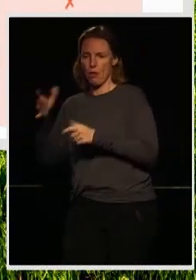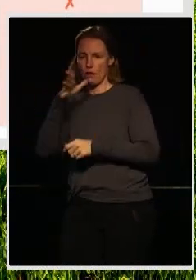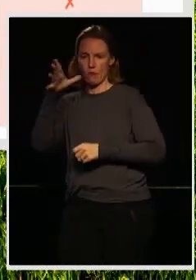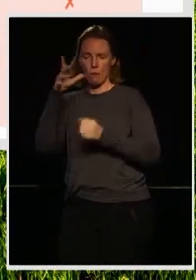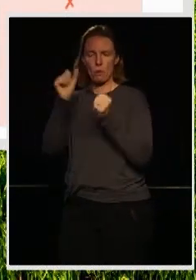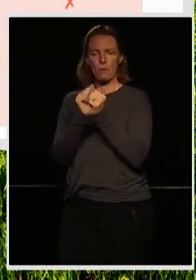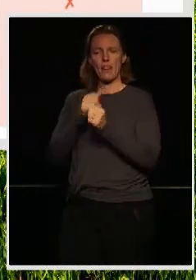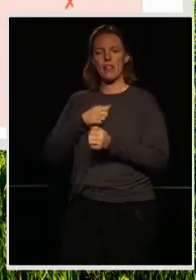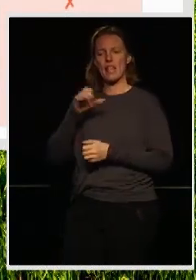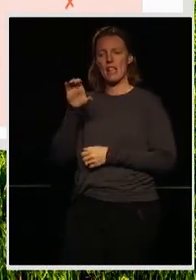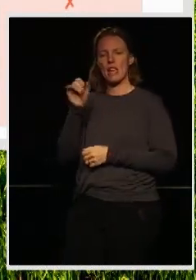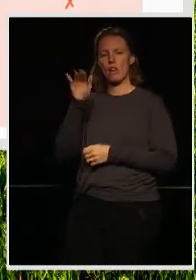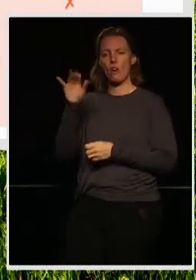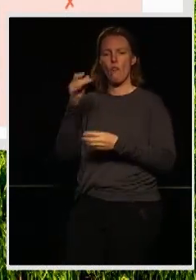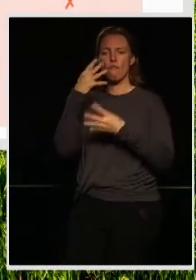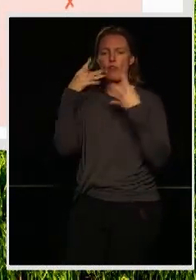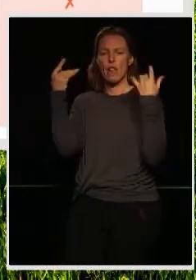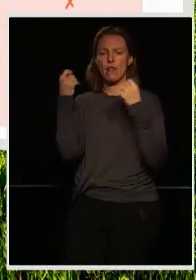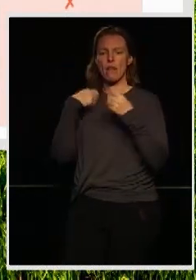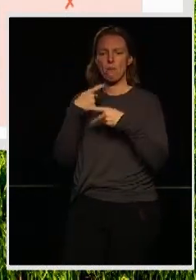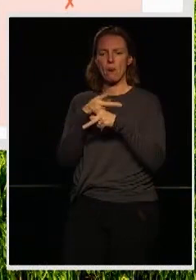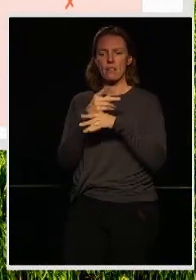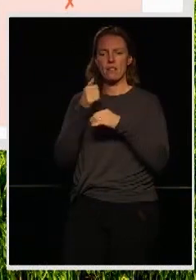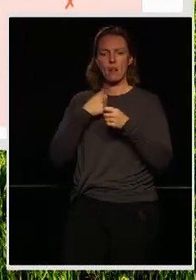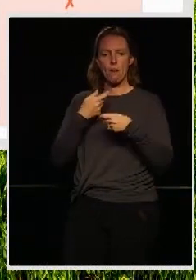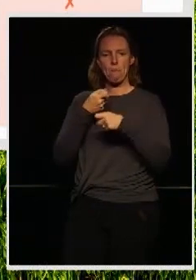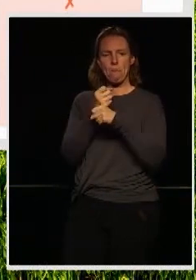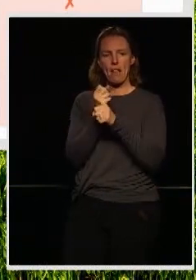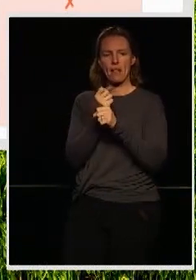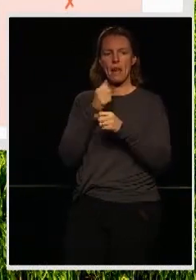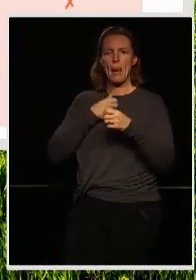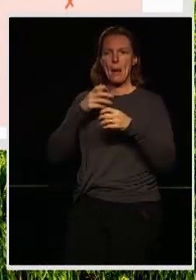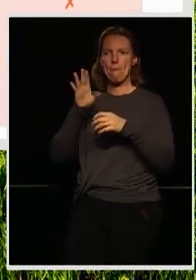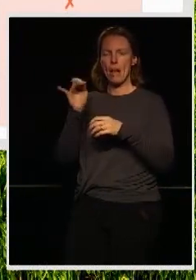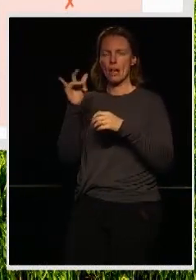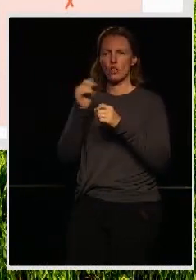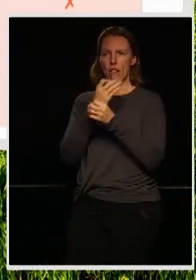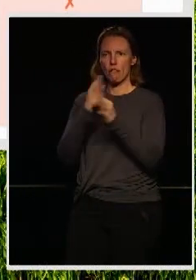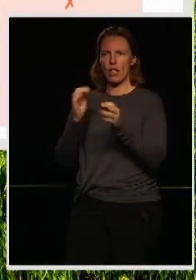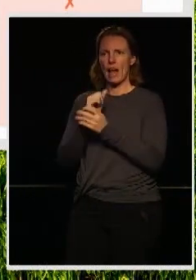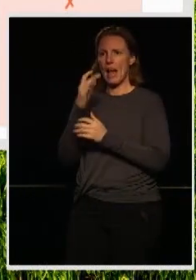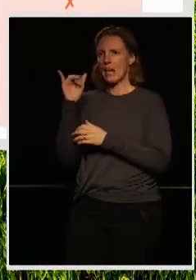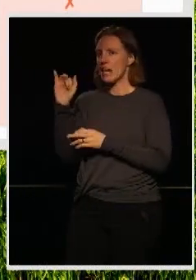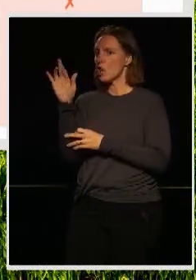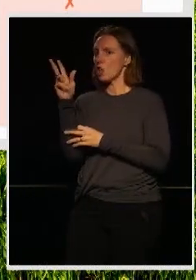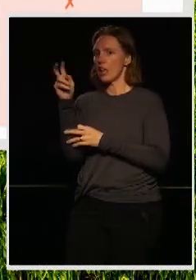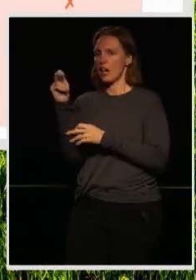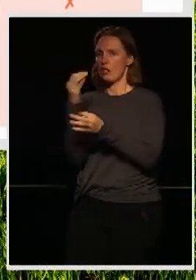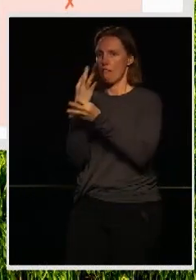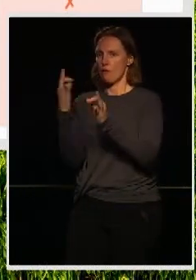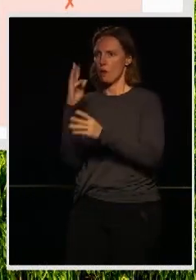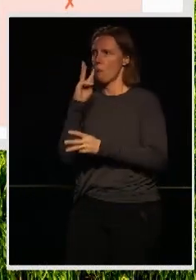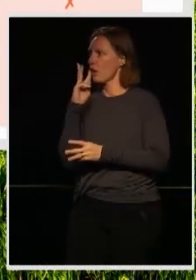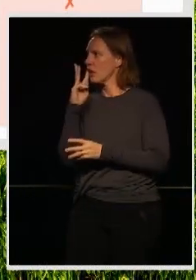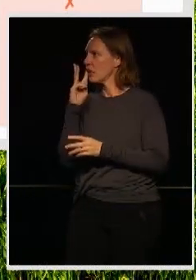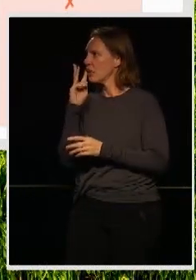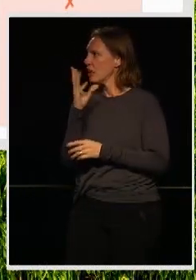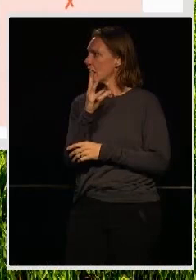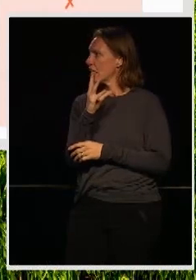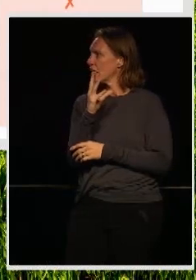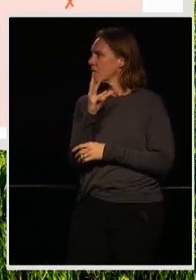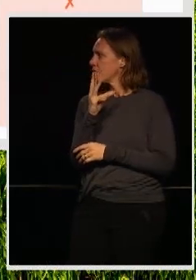an eco-friendly process that produces pathogen-free and provides irrigation-free water. and